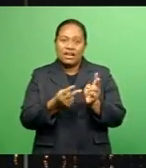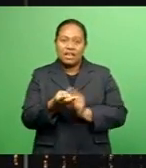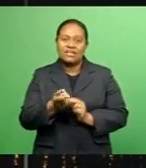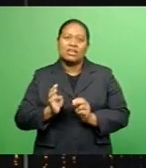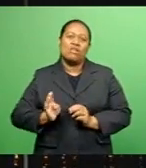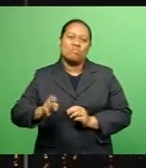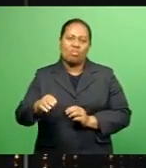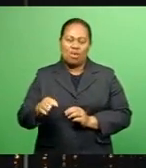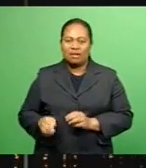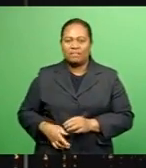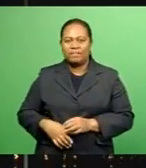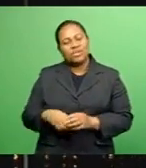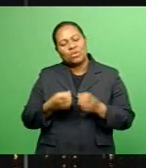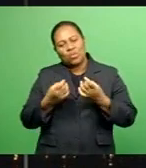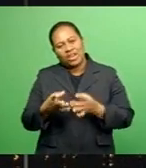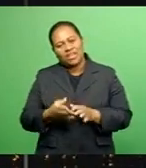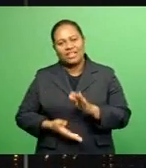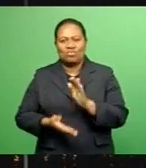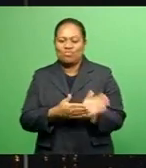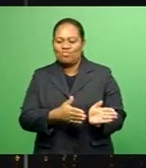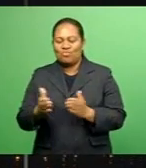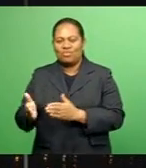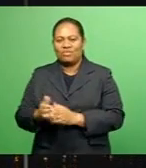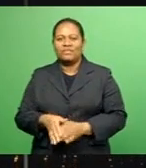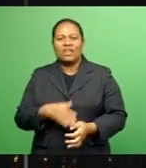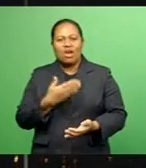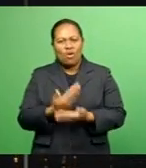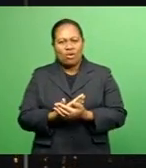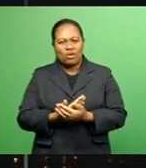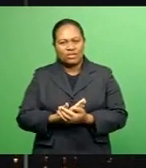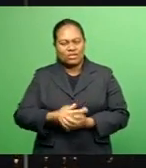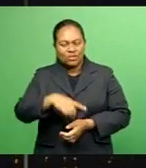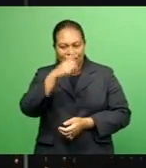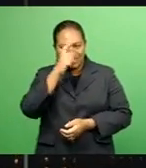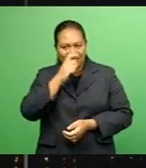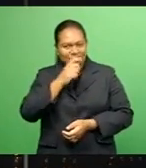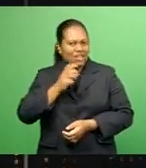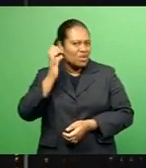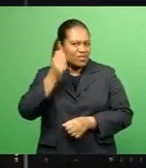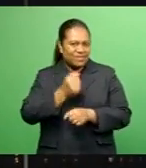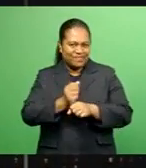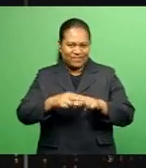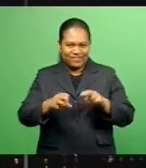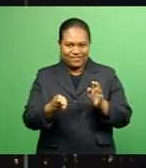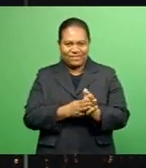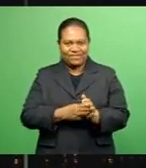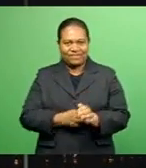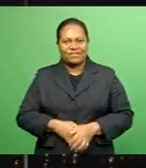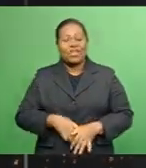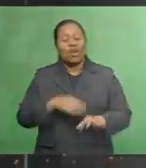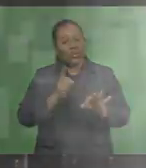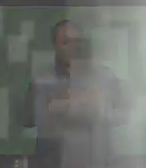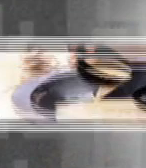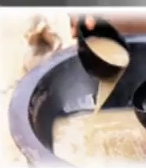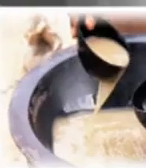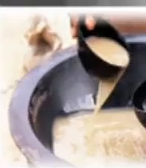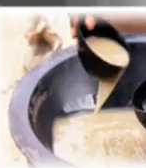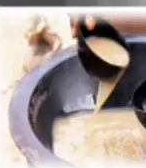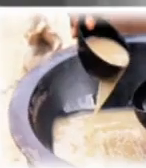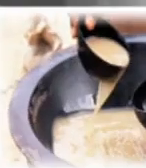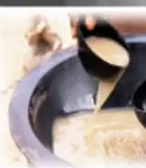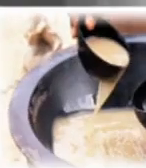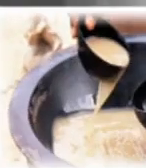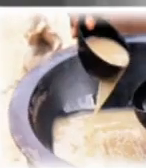to relocate. For these stories and others, you can tune in daily to our sister radio station Gold FM. To our poll question this week,